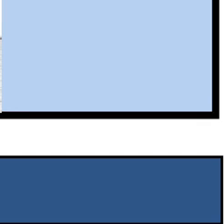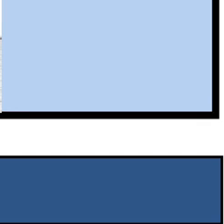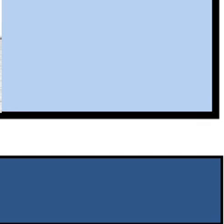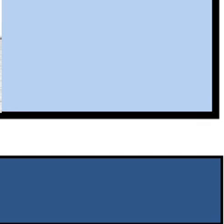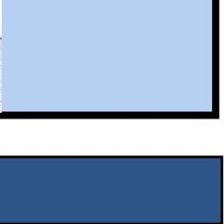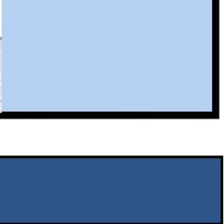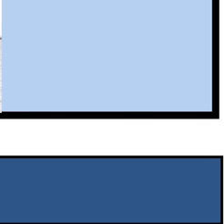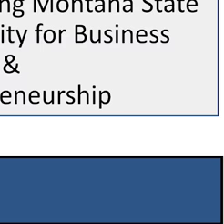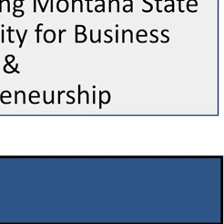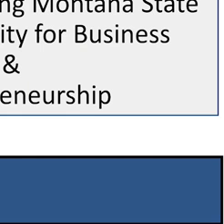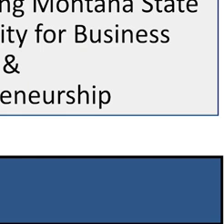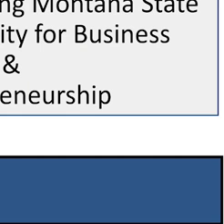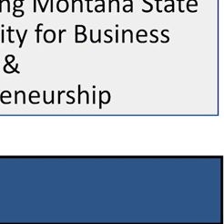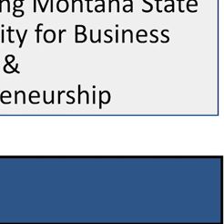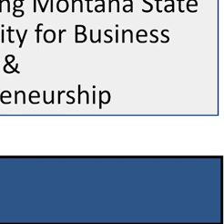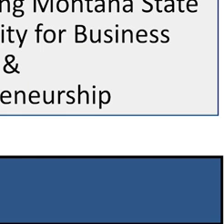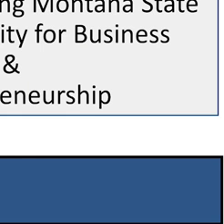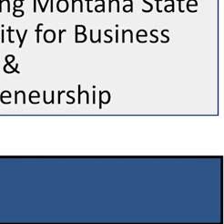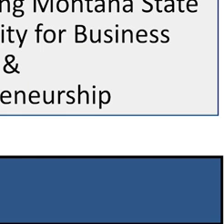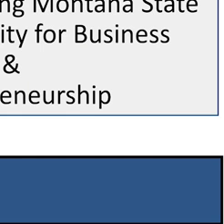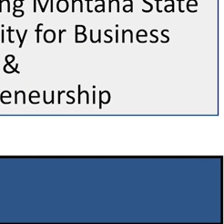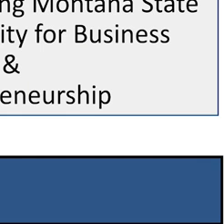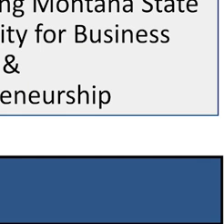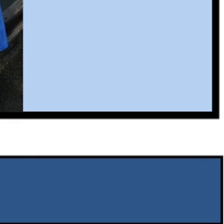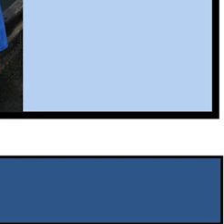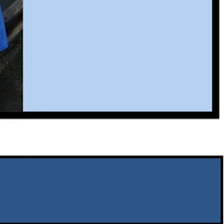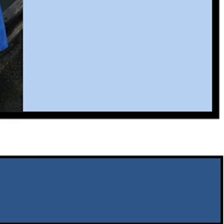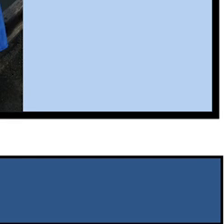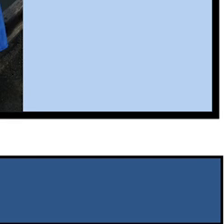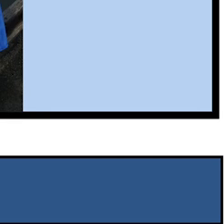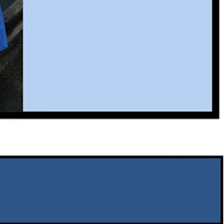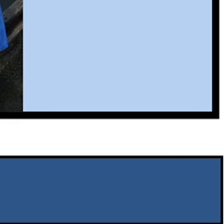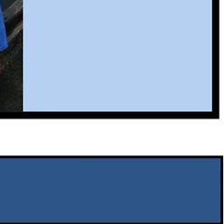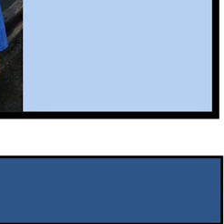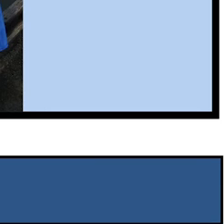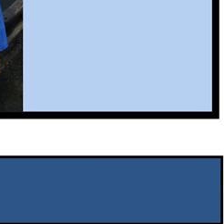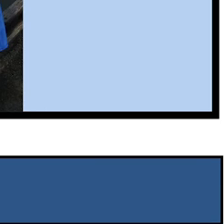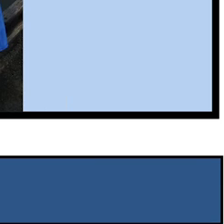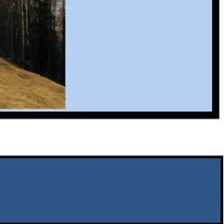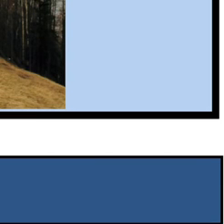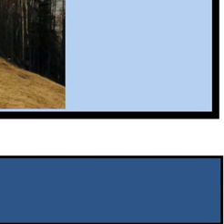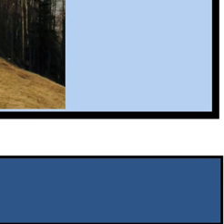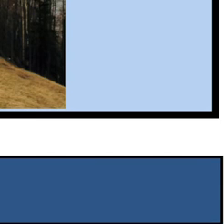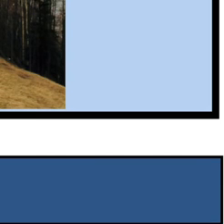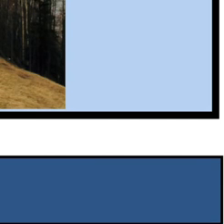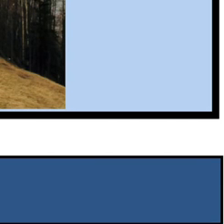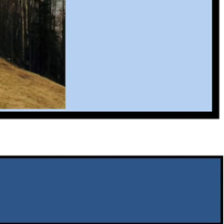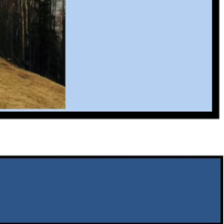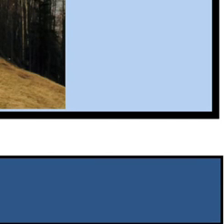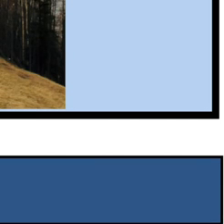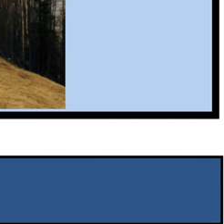McInnes. Peyton Weaver. Allison Werner. Levi Joshua